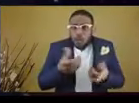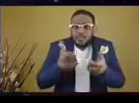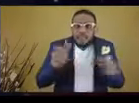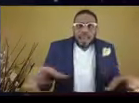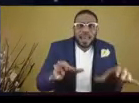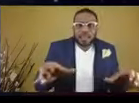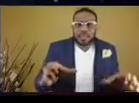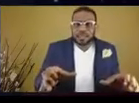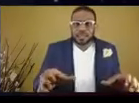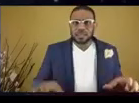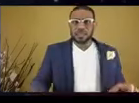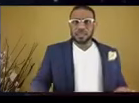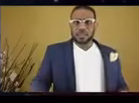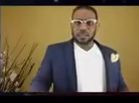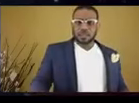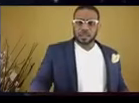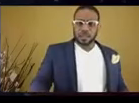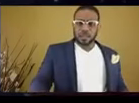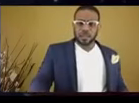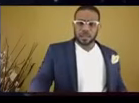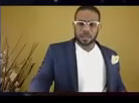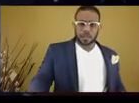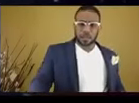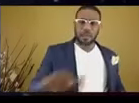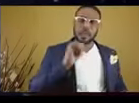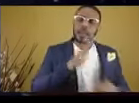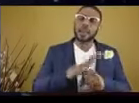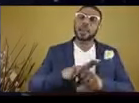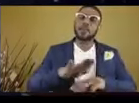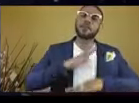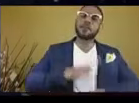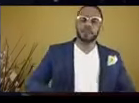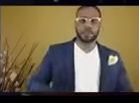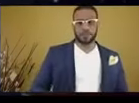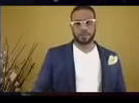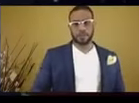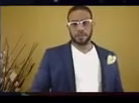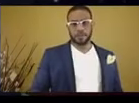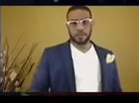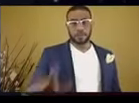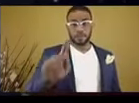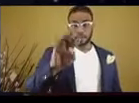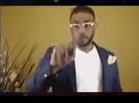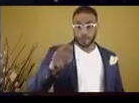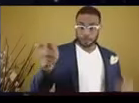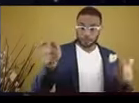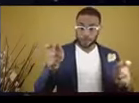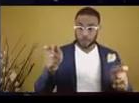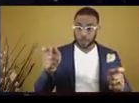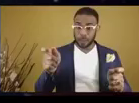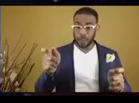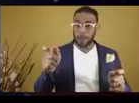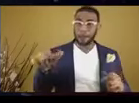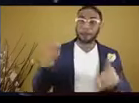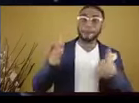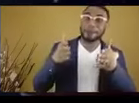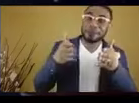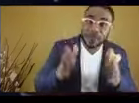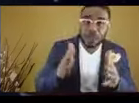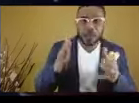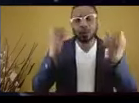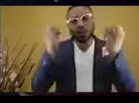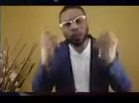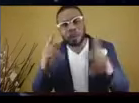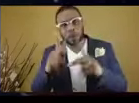actions, and definitely not enough relief. The Trump administration, they allowed so many people